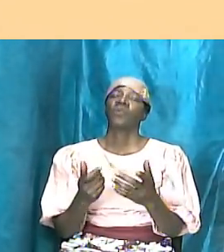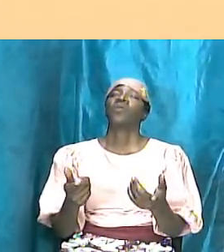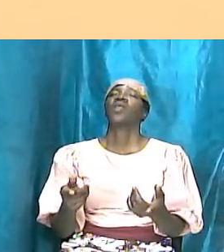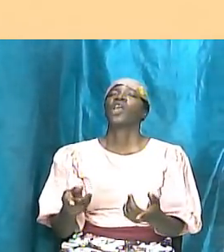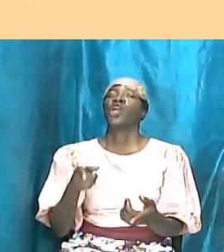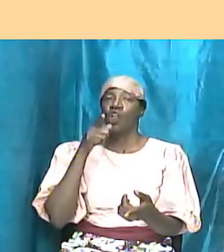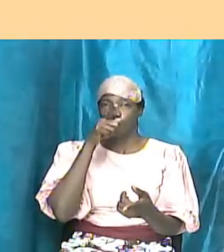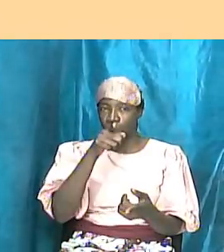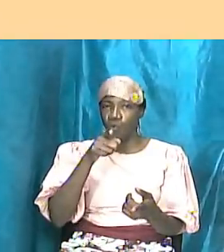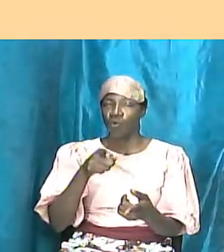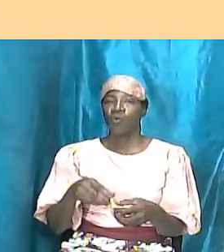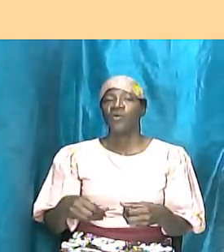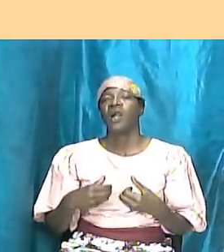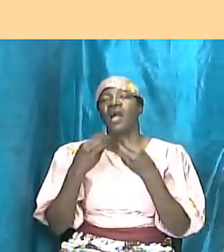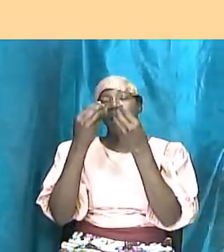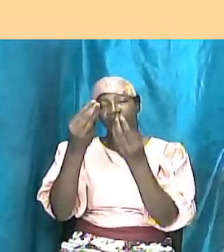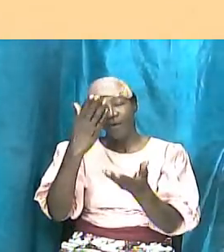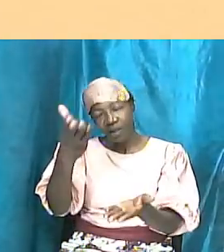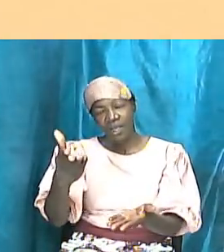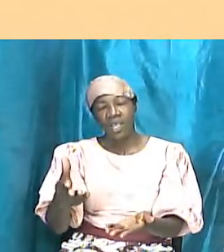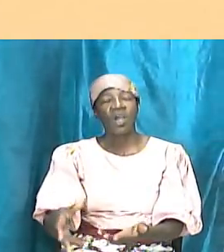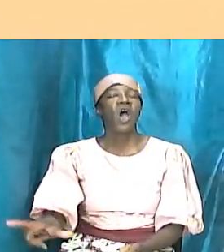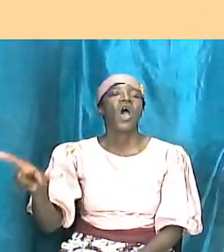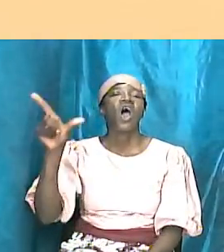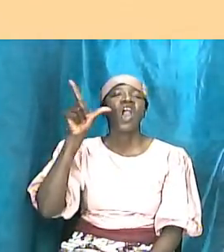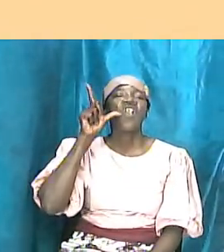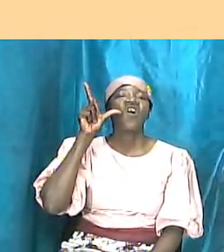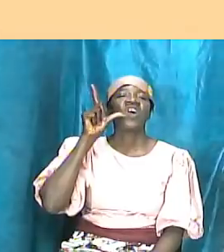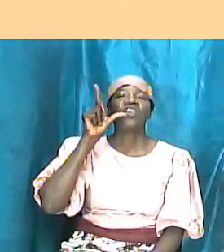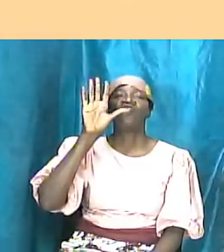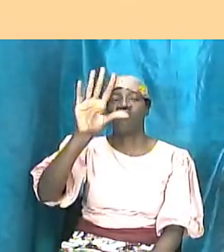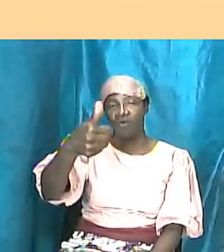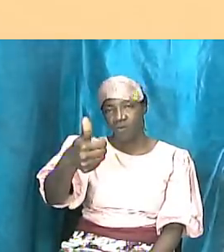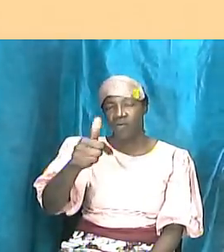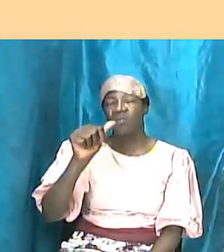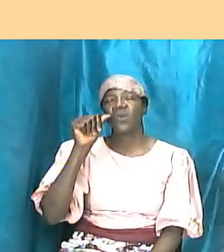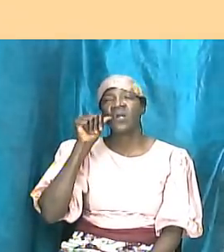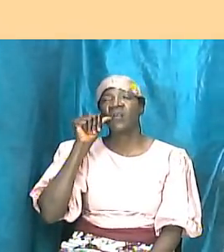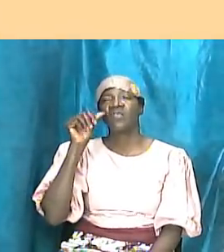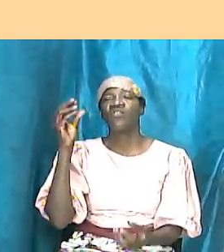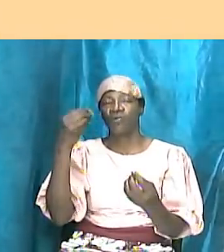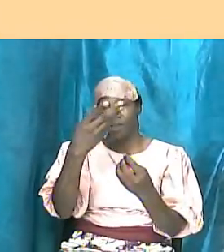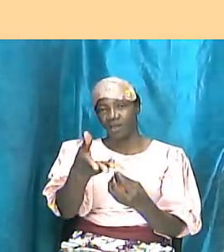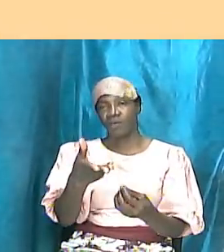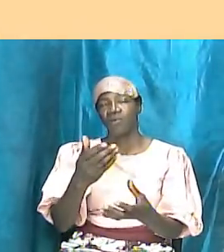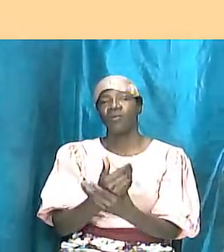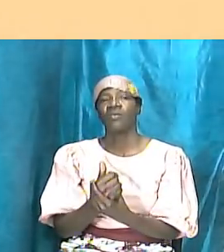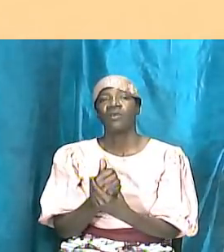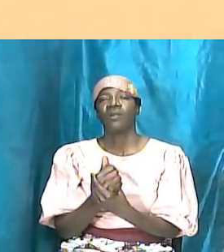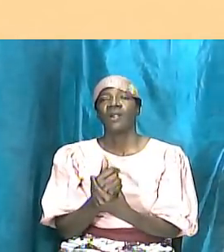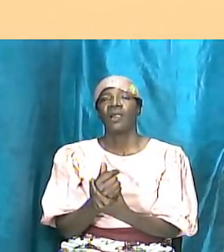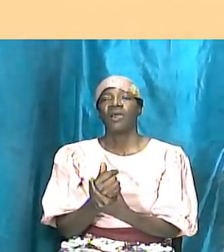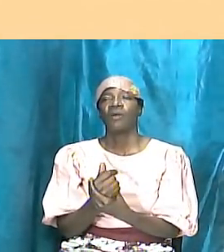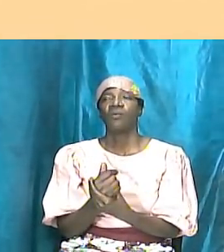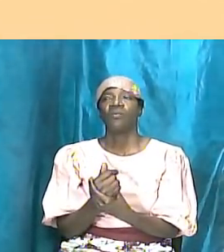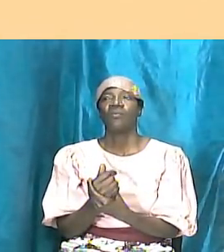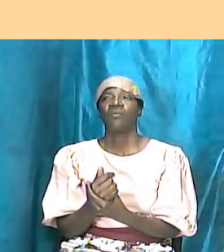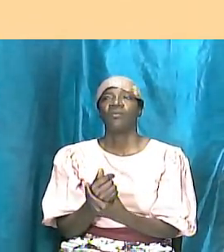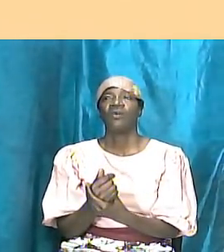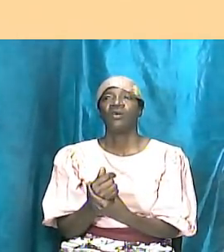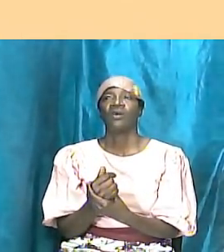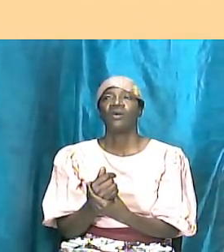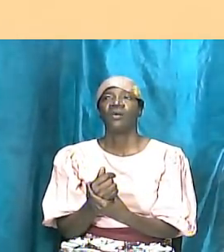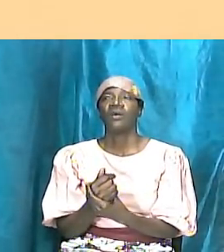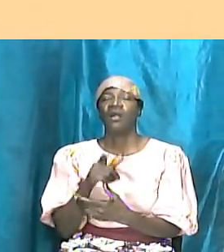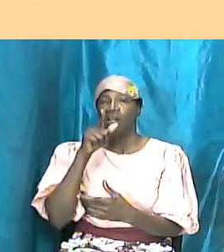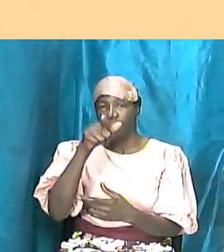along your snacks and your lunch with you. You're asked to get in touch to confirm